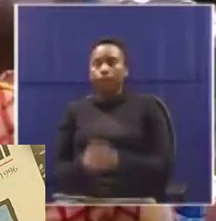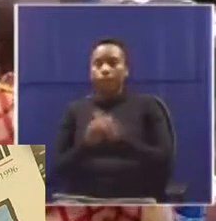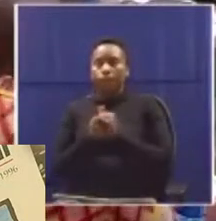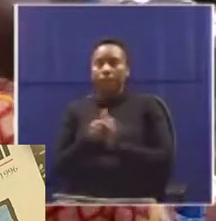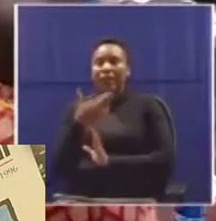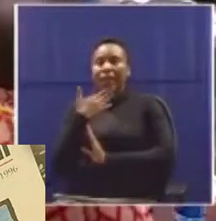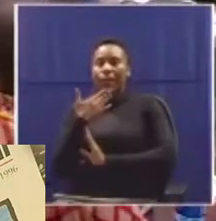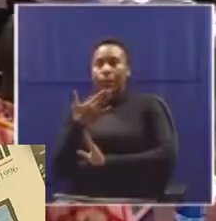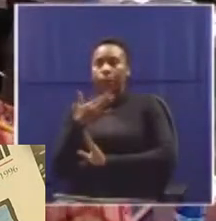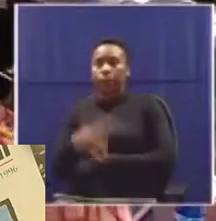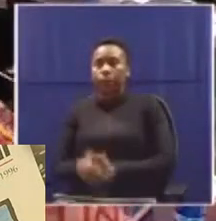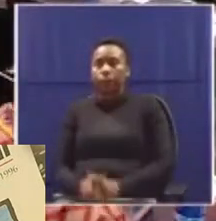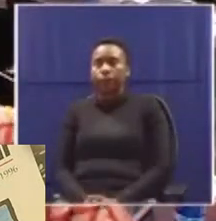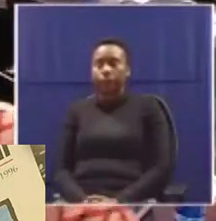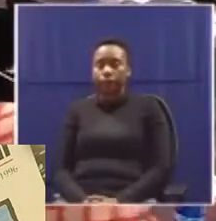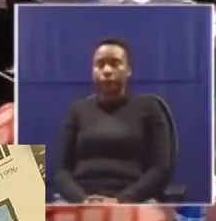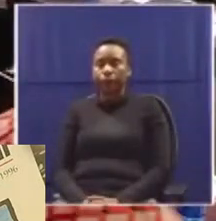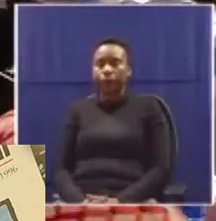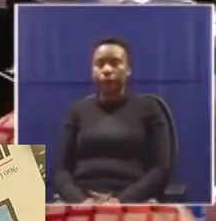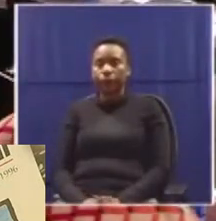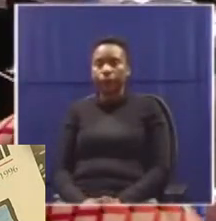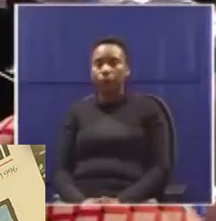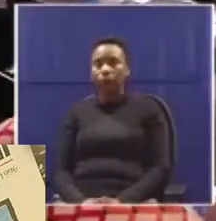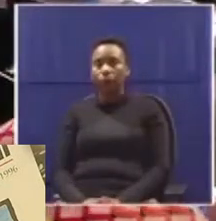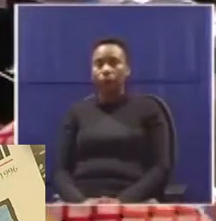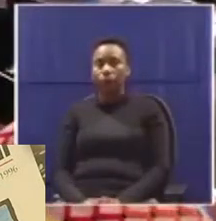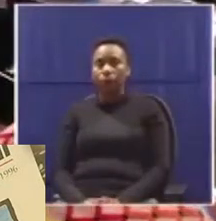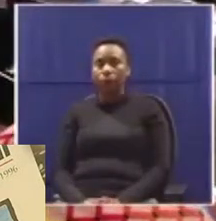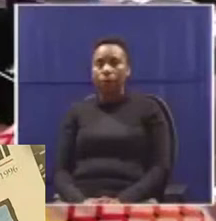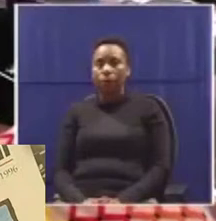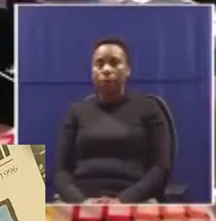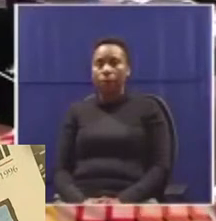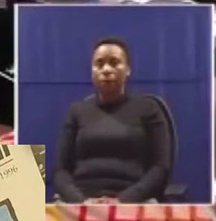thank you uh